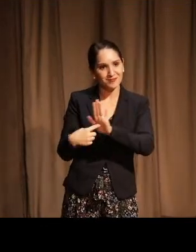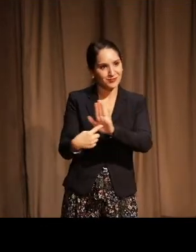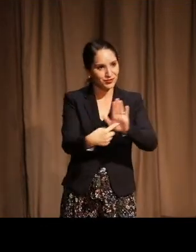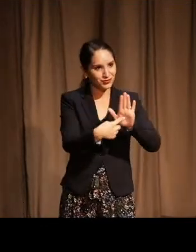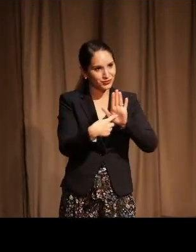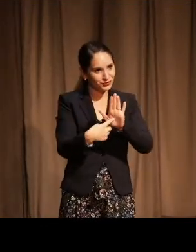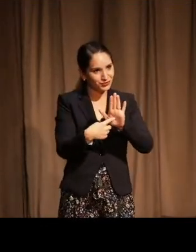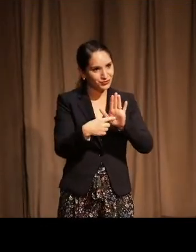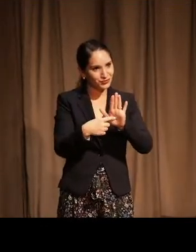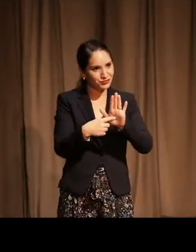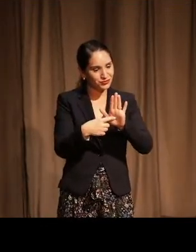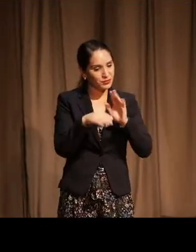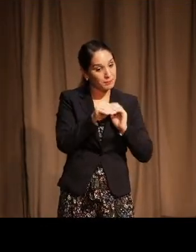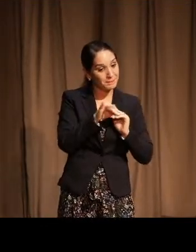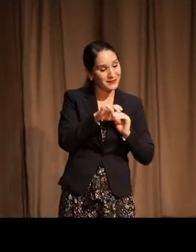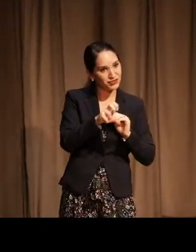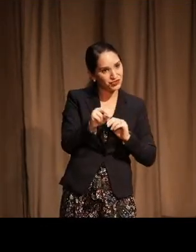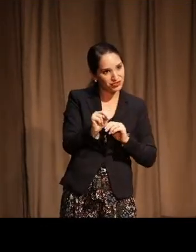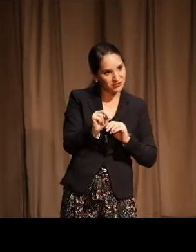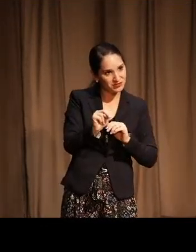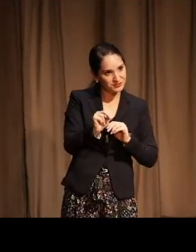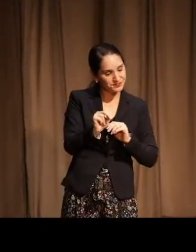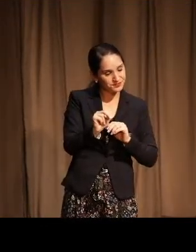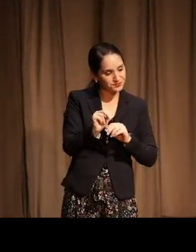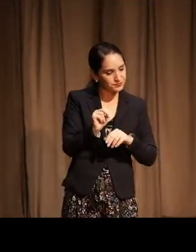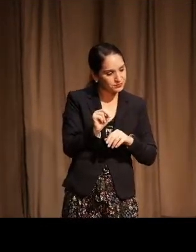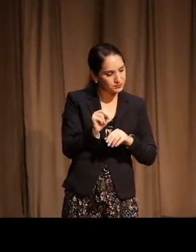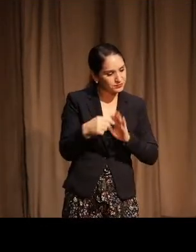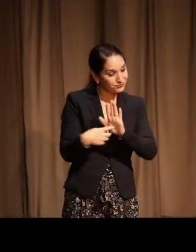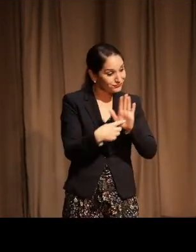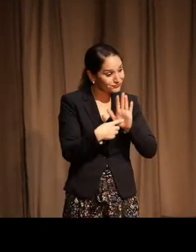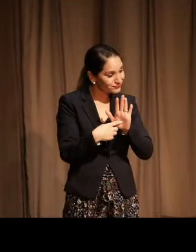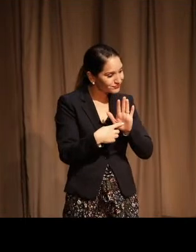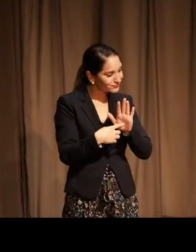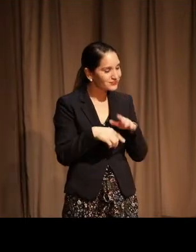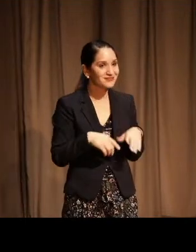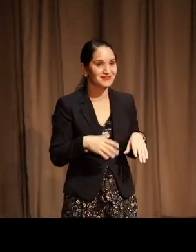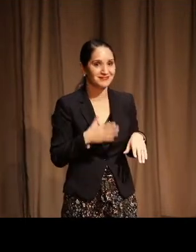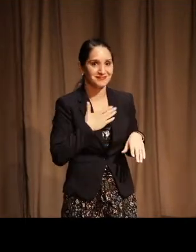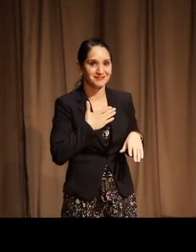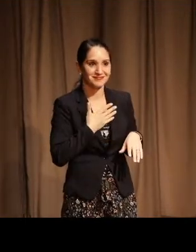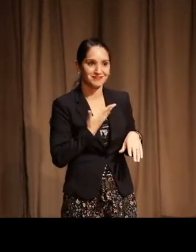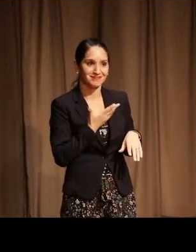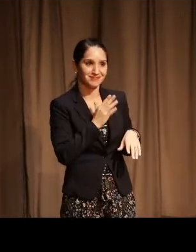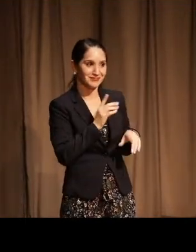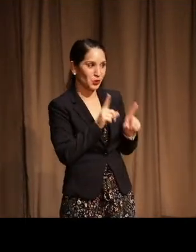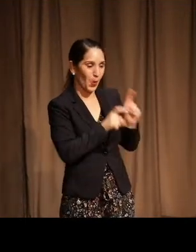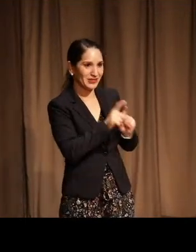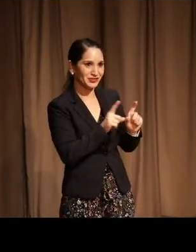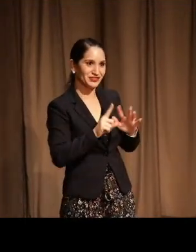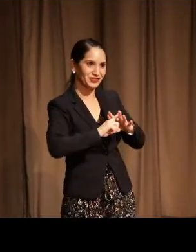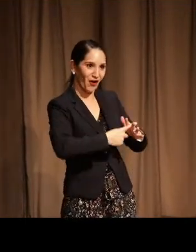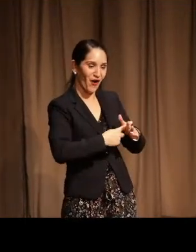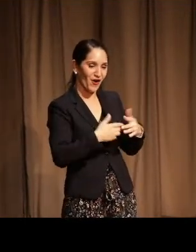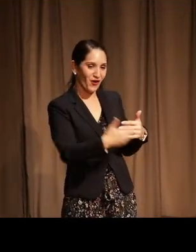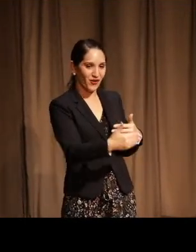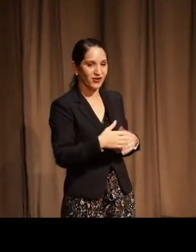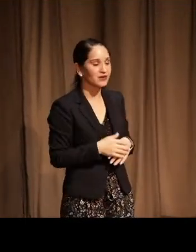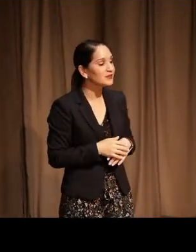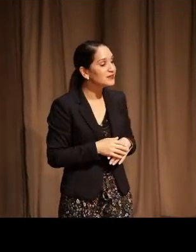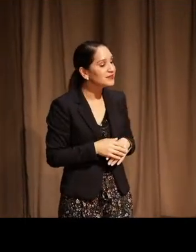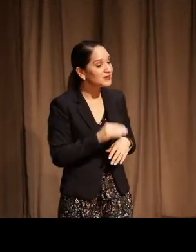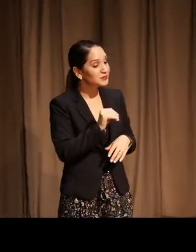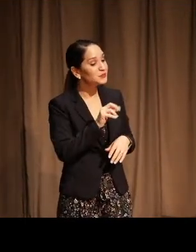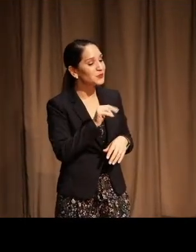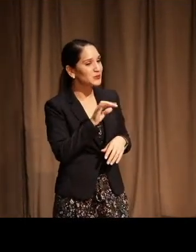here that hopefully you saw. And on to the questions for Marcela. So, Marcela, I do